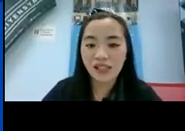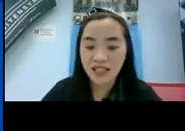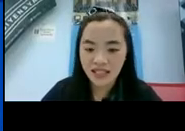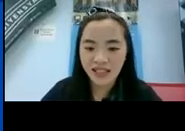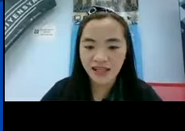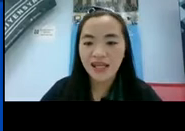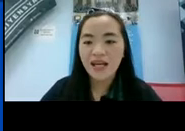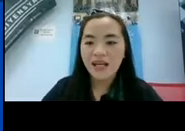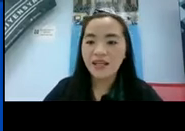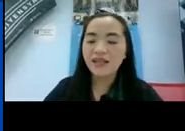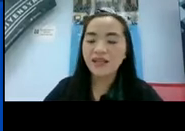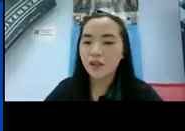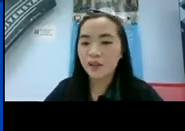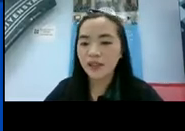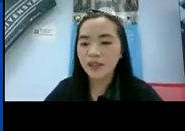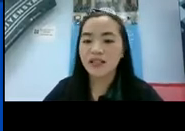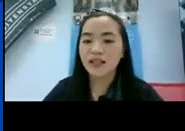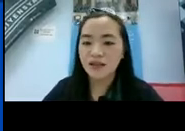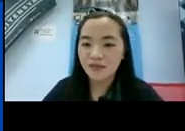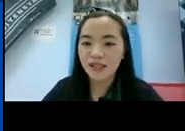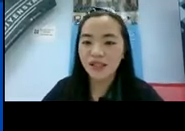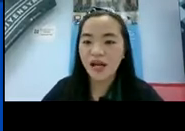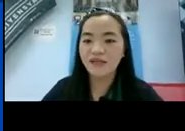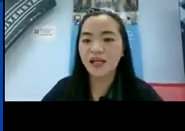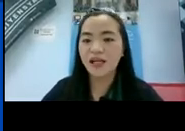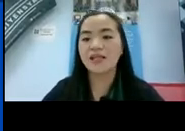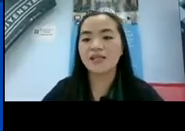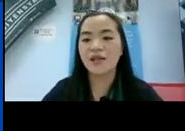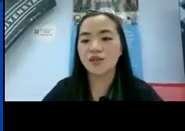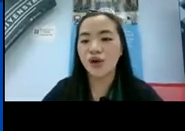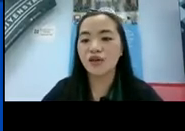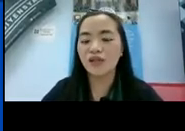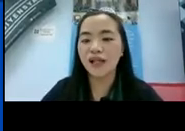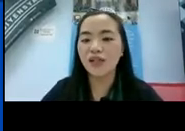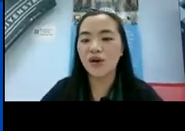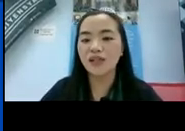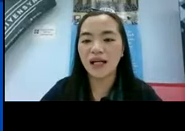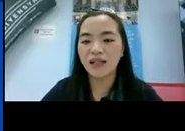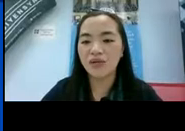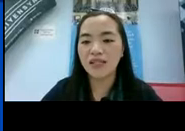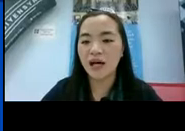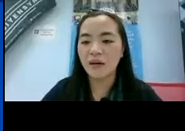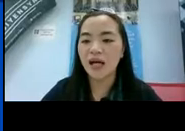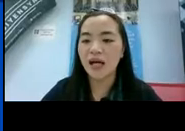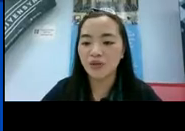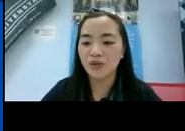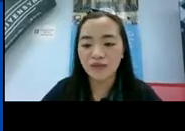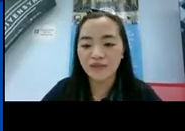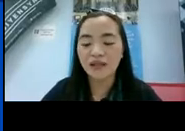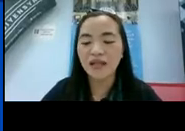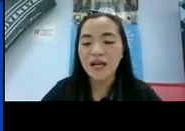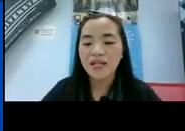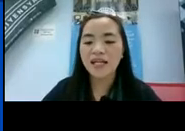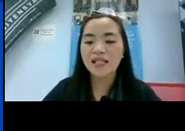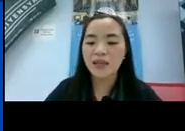research assistant. And then for part 3, navigating the Starbucks offline, online, quiz app, and how to